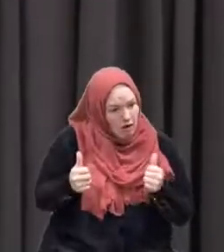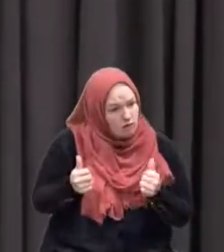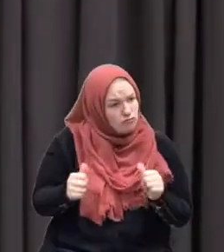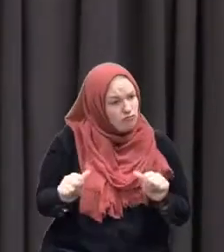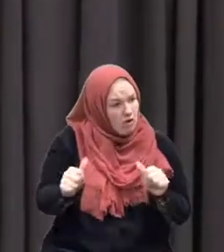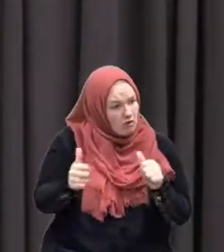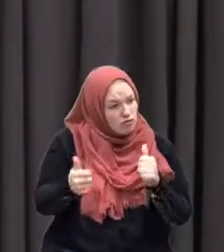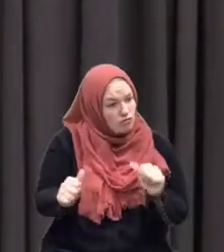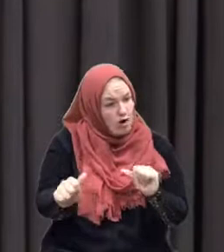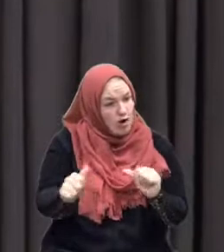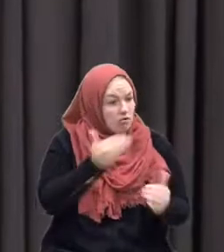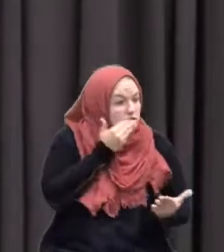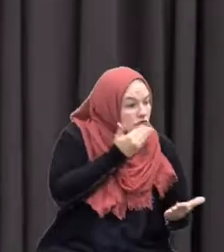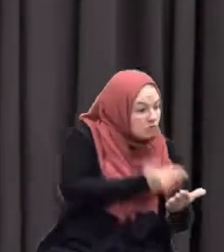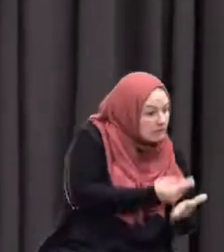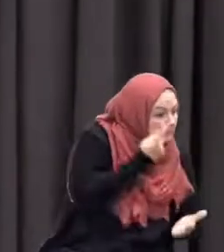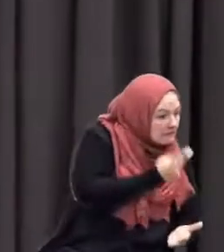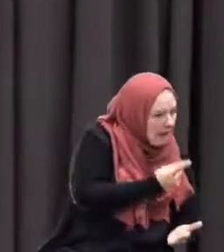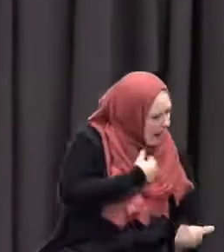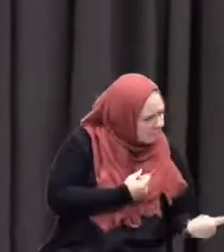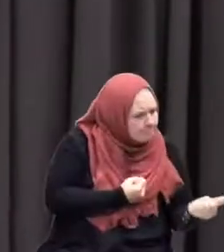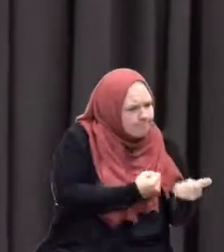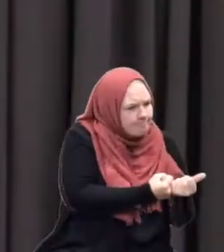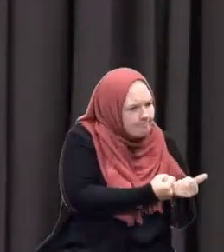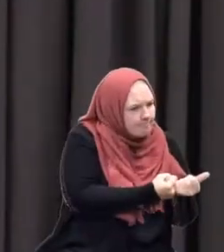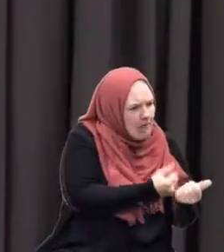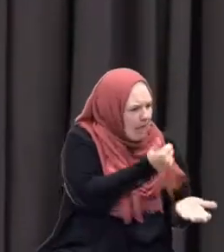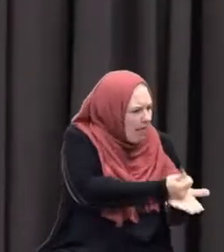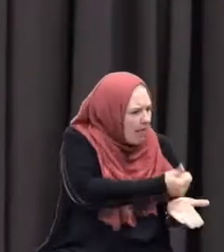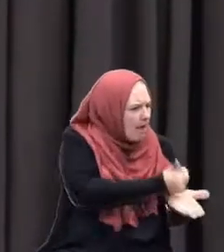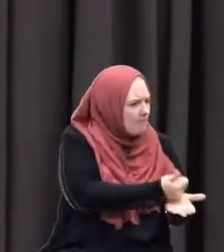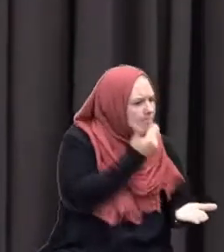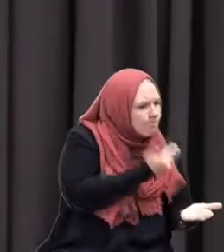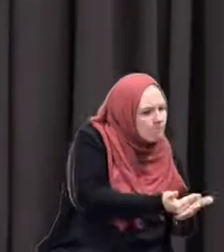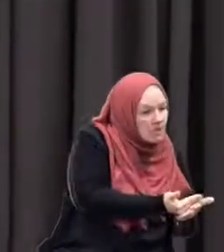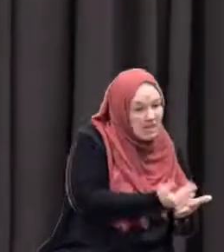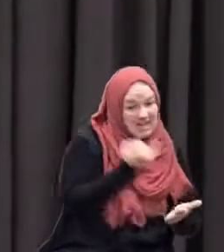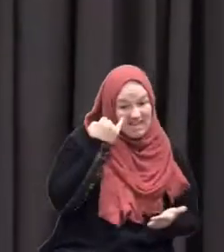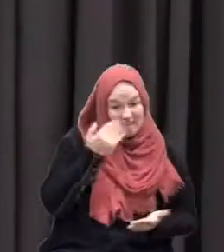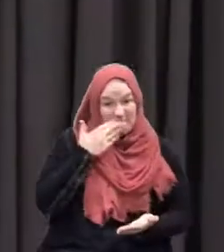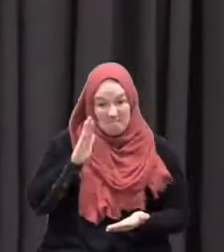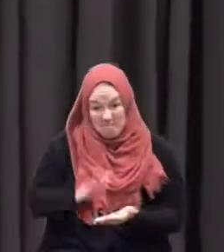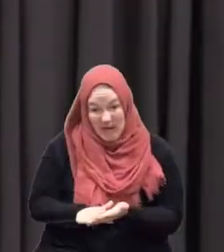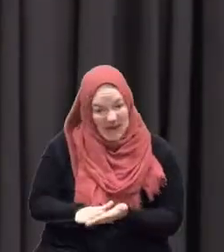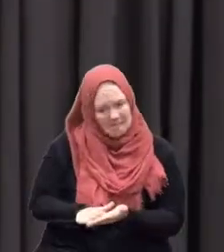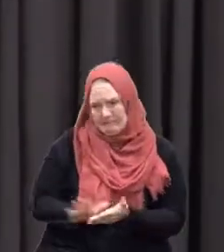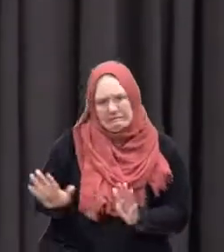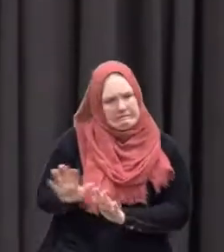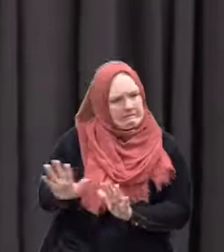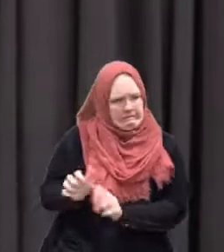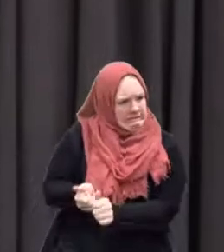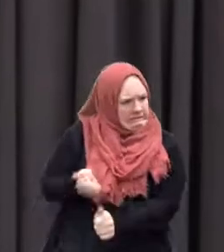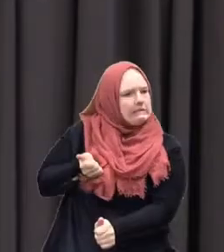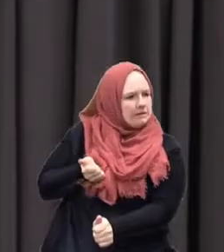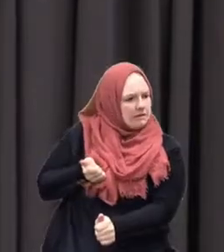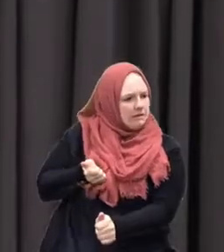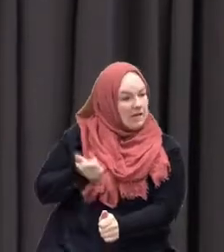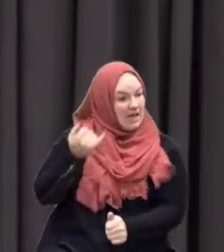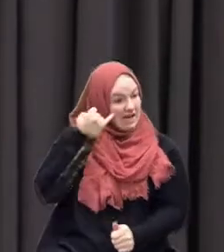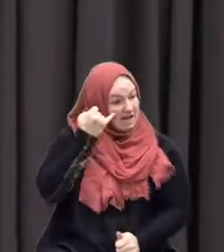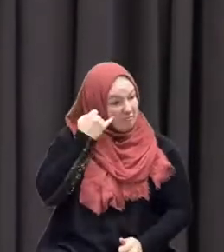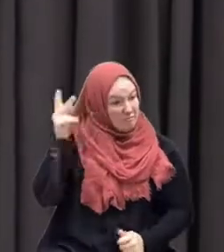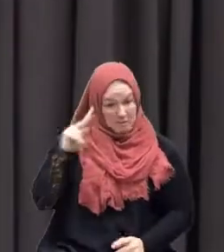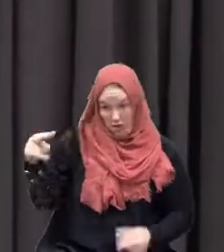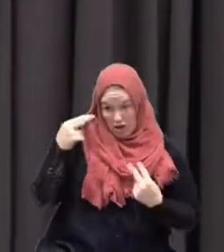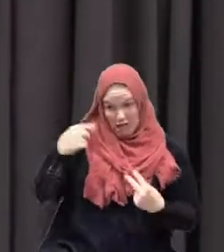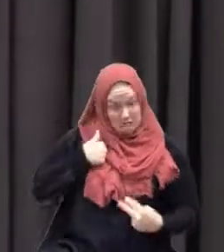for justice and for truth. Climb the ladder for morality and ethics. Lead by example,